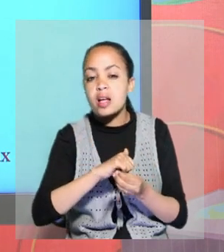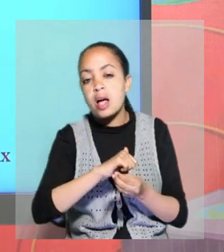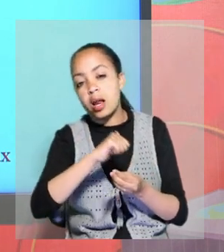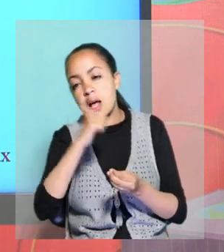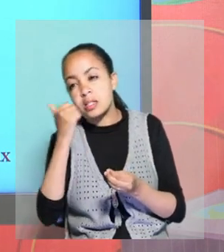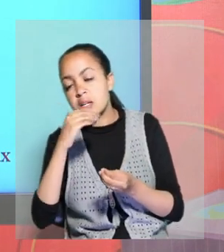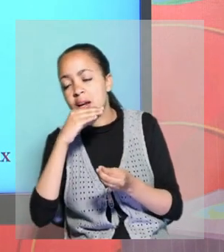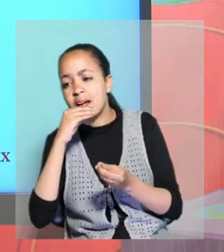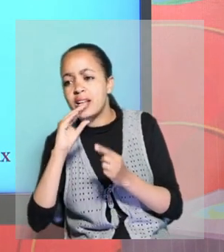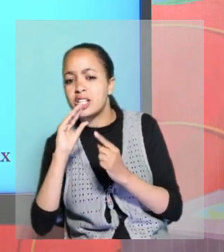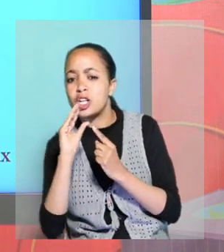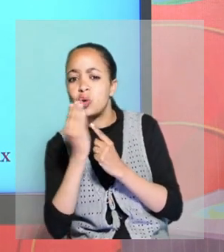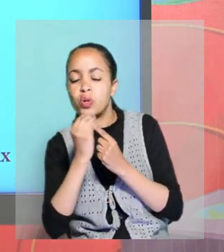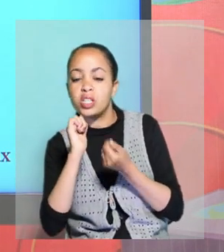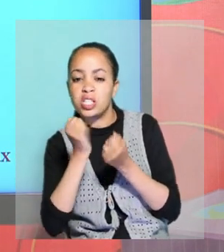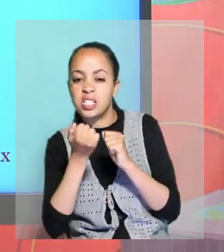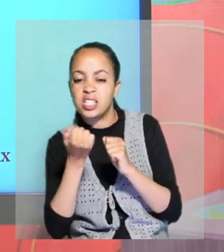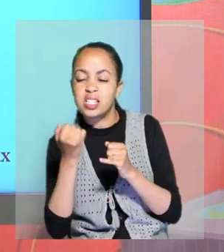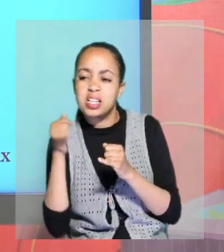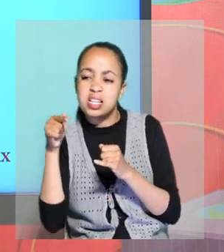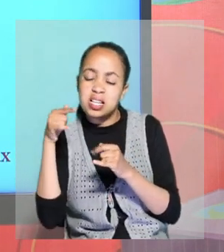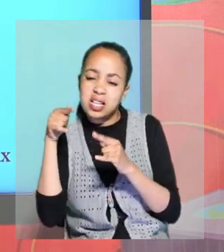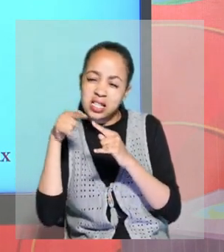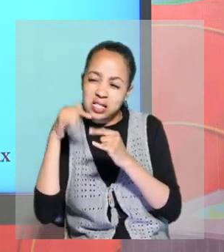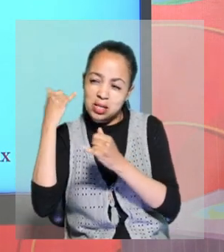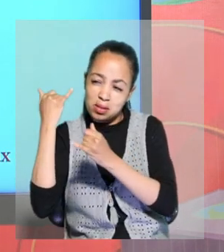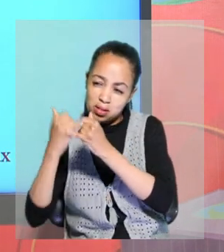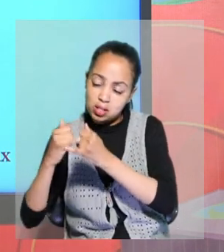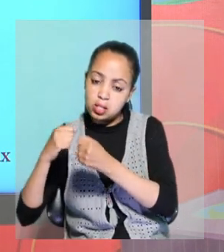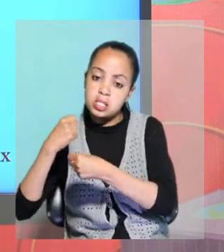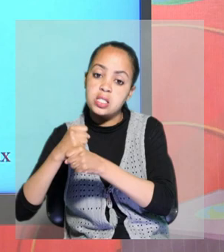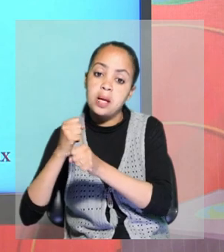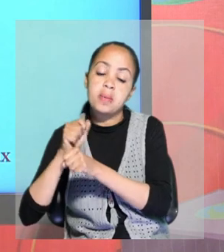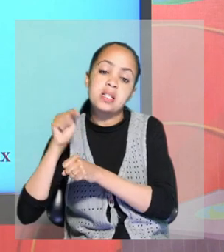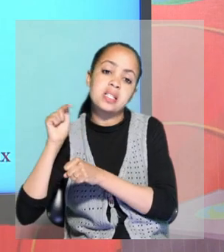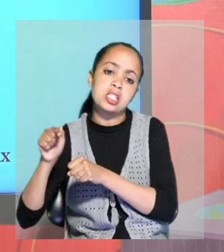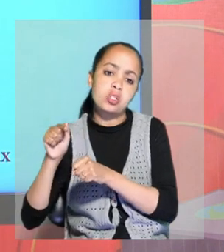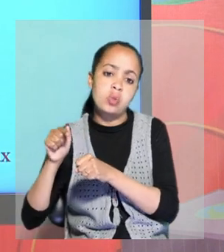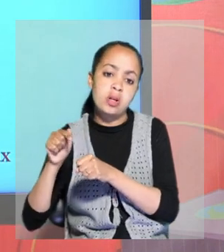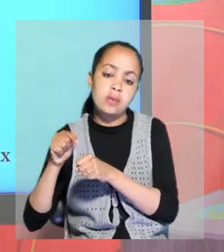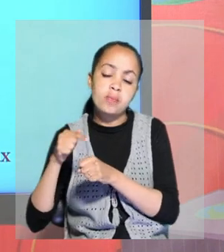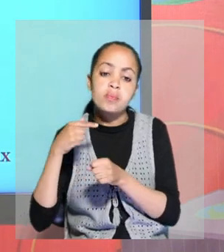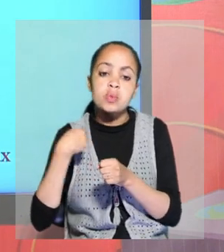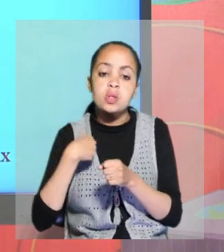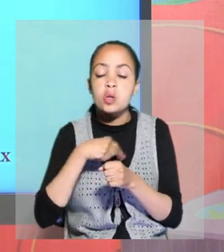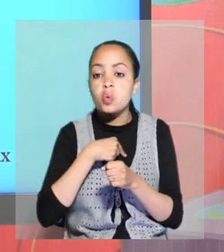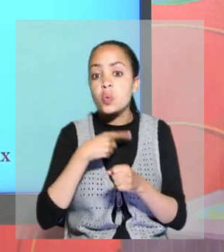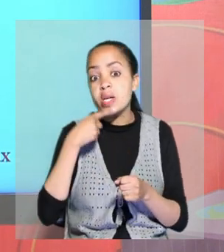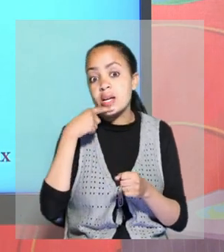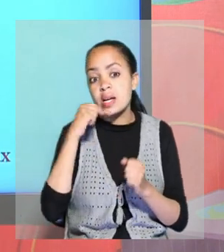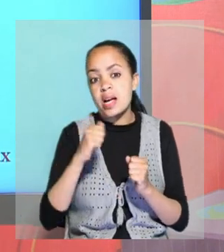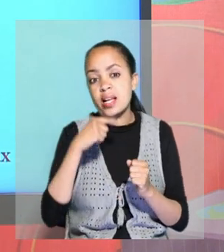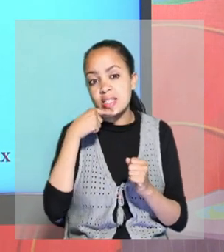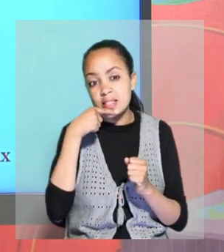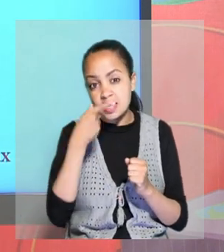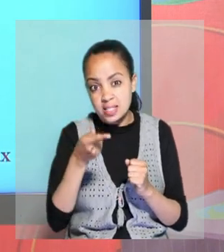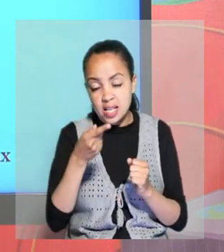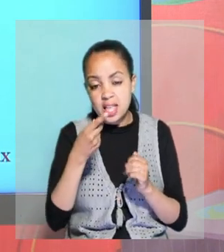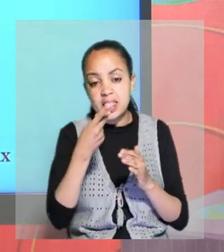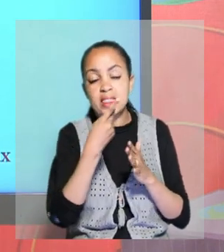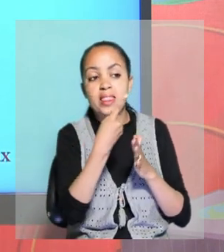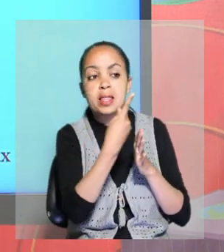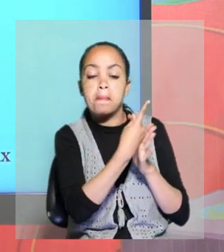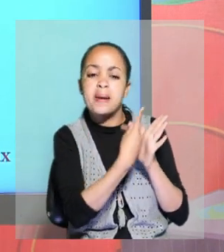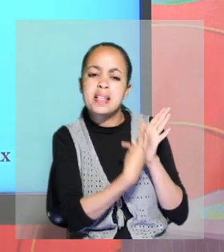outcompete until they establish this one. By that, we can say, according to the principle